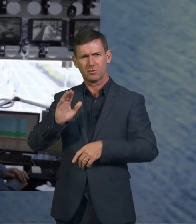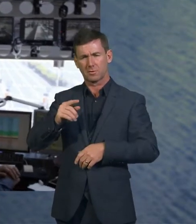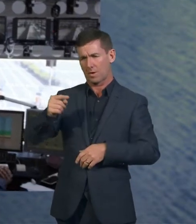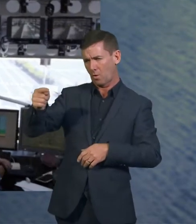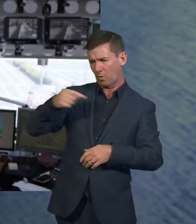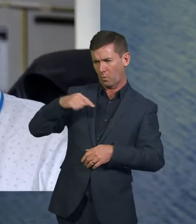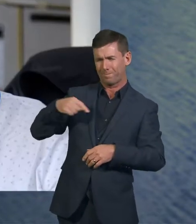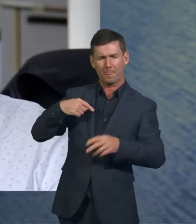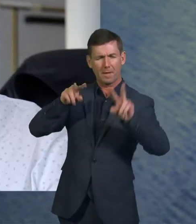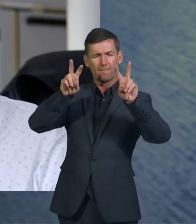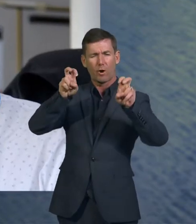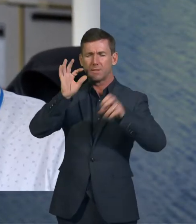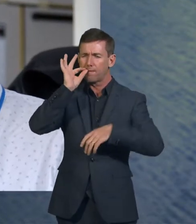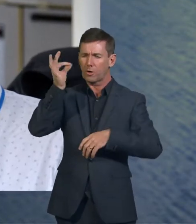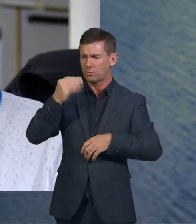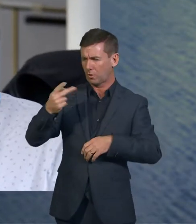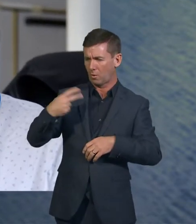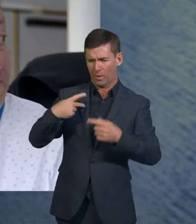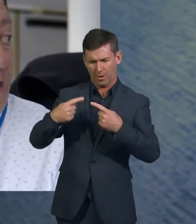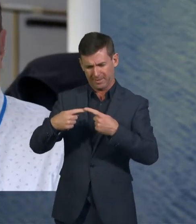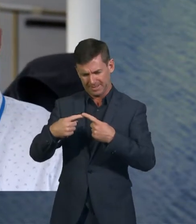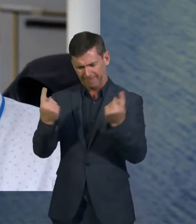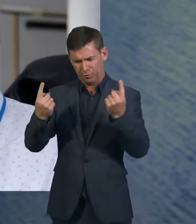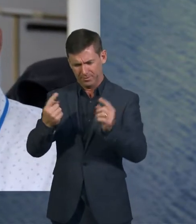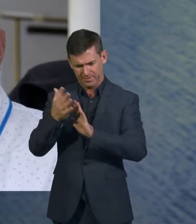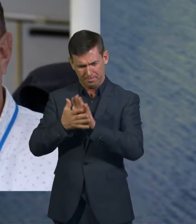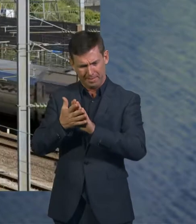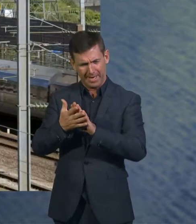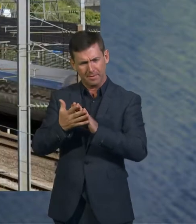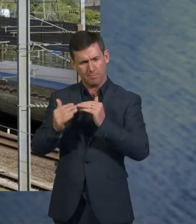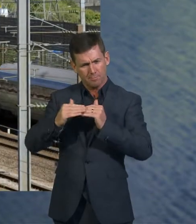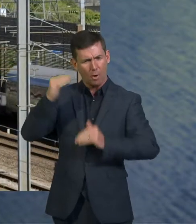I don't know if you understand what I mean. Yeah. I like it.